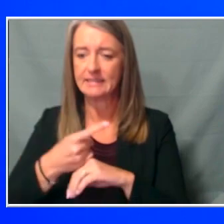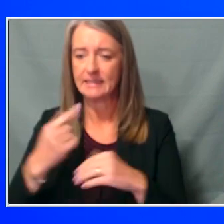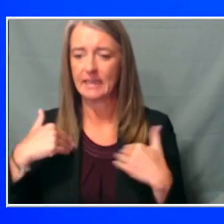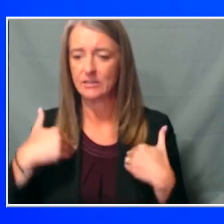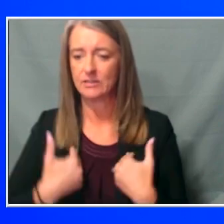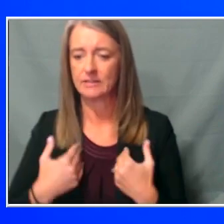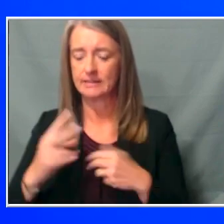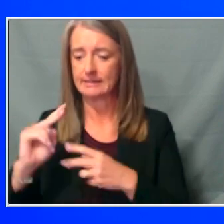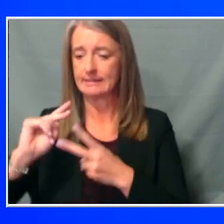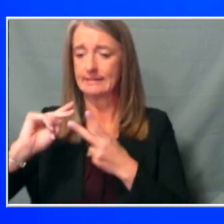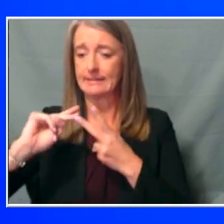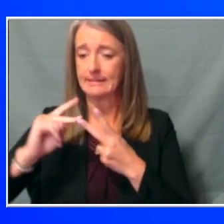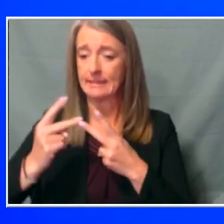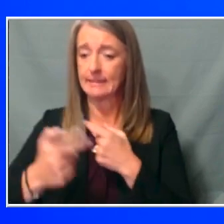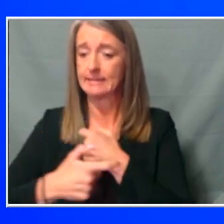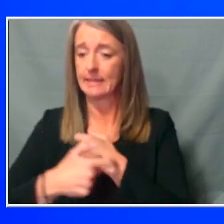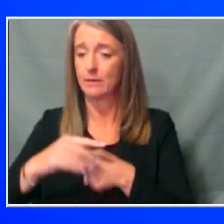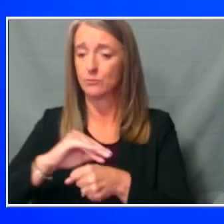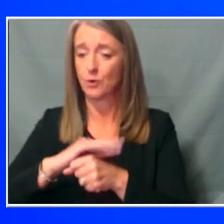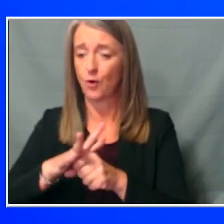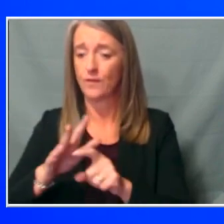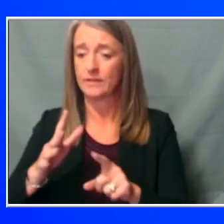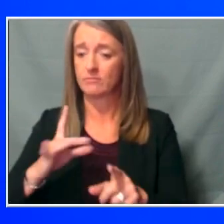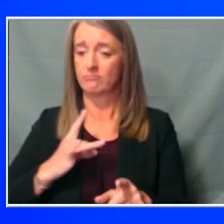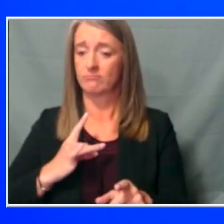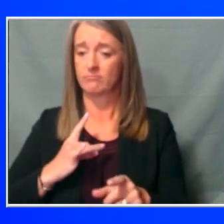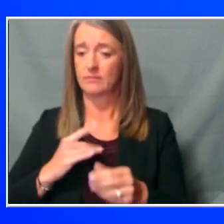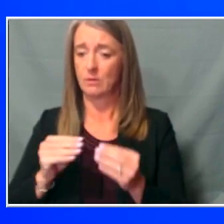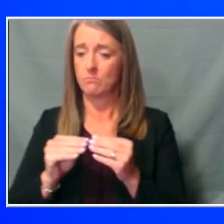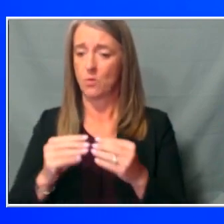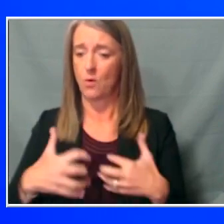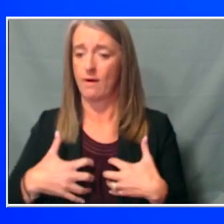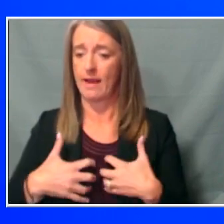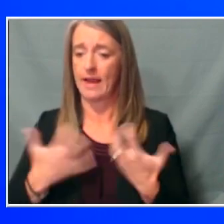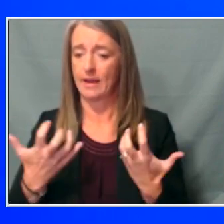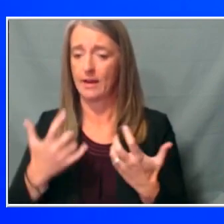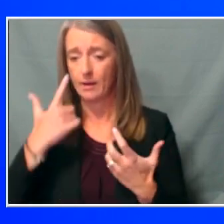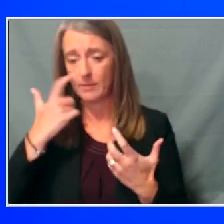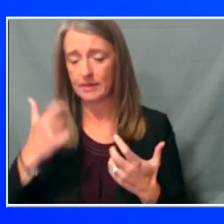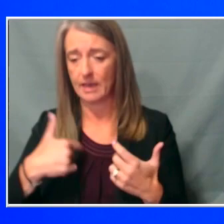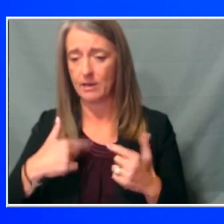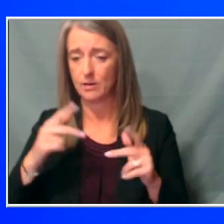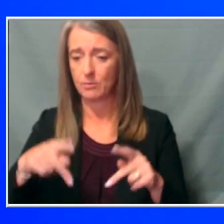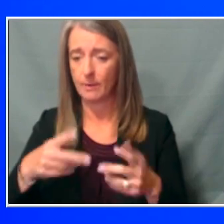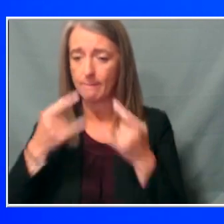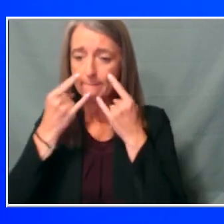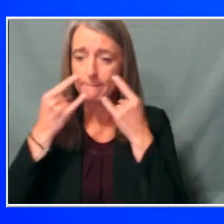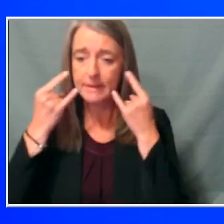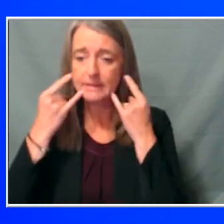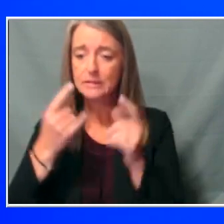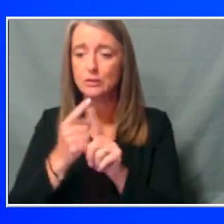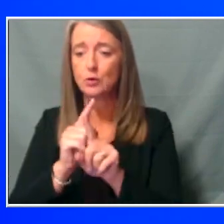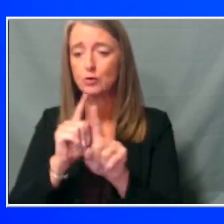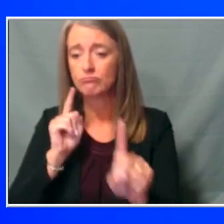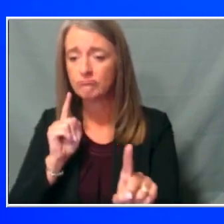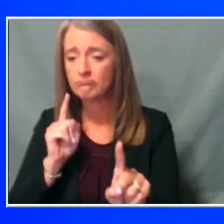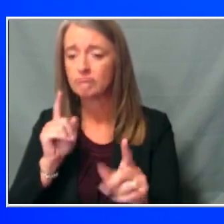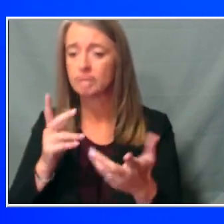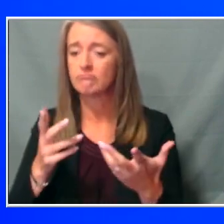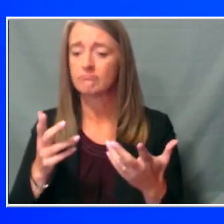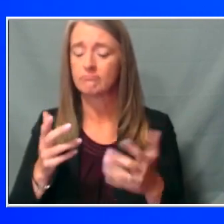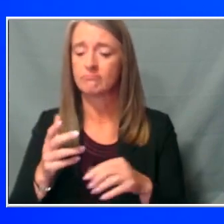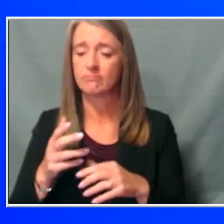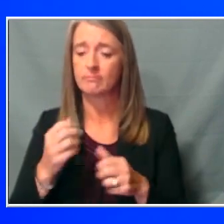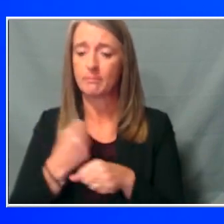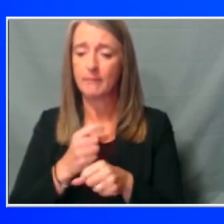second time I got COVID, I was even more angry because I was one who was masking, social distancing, making